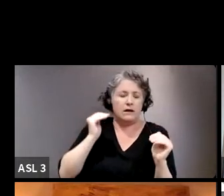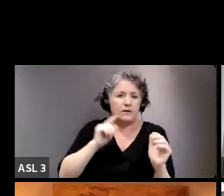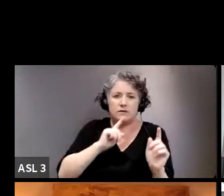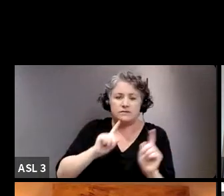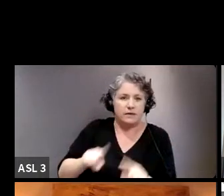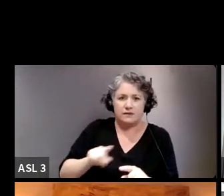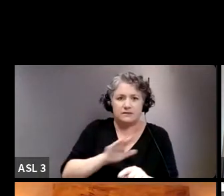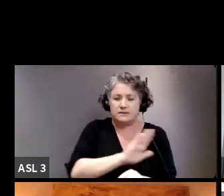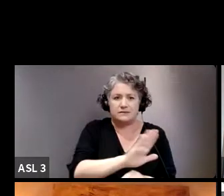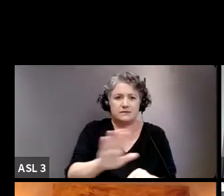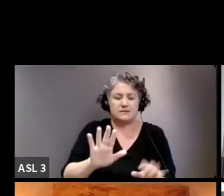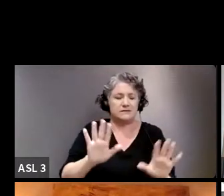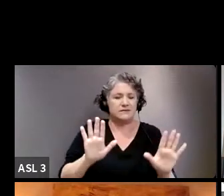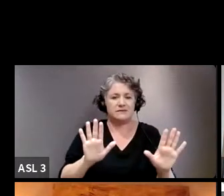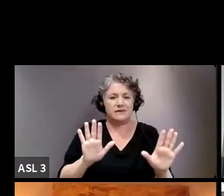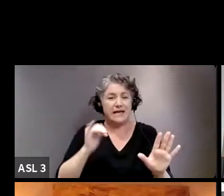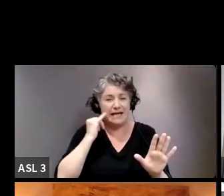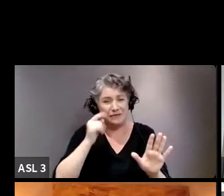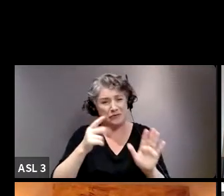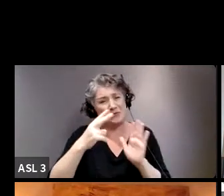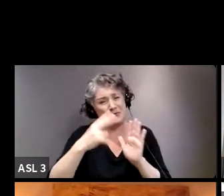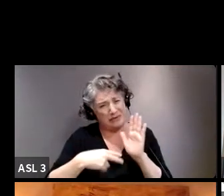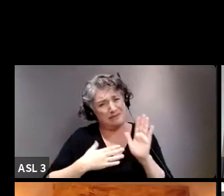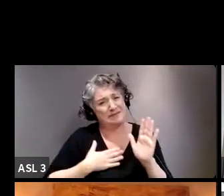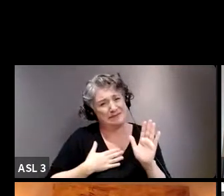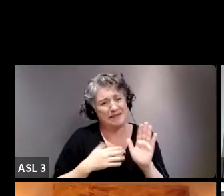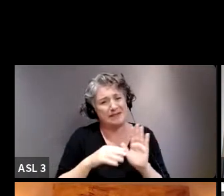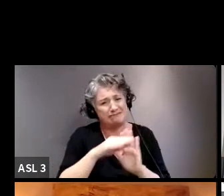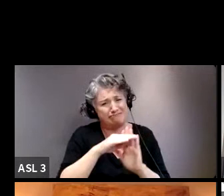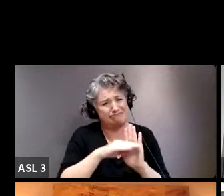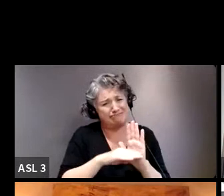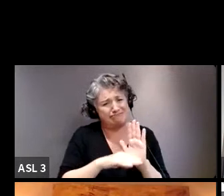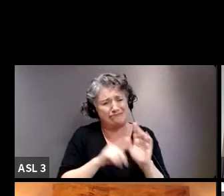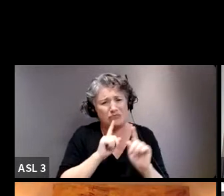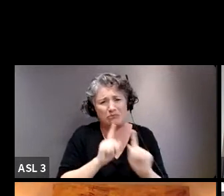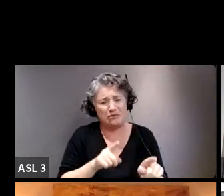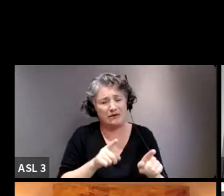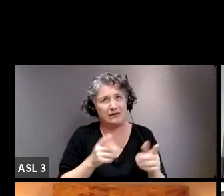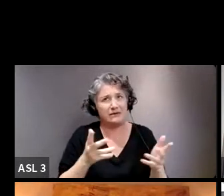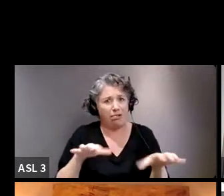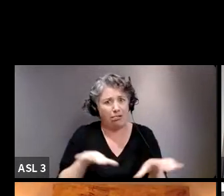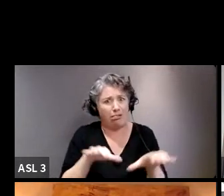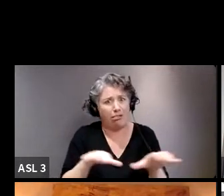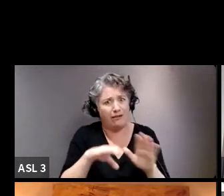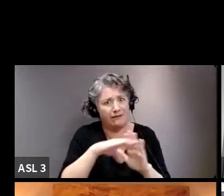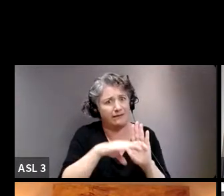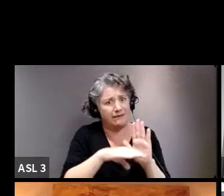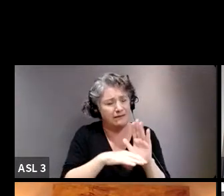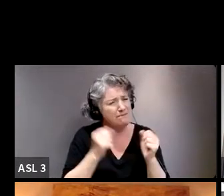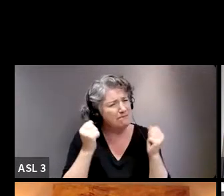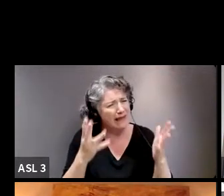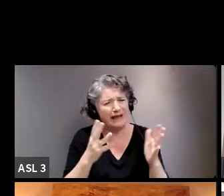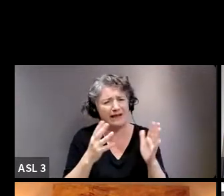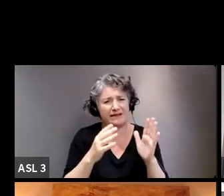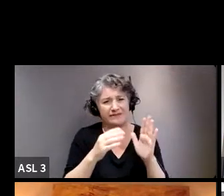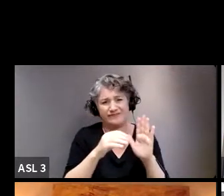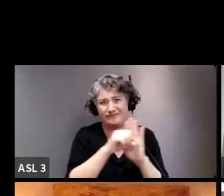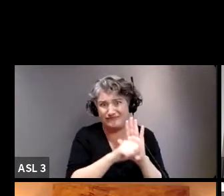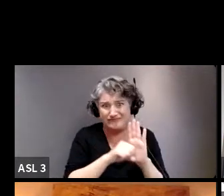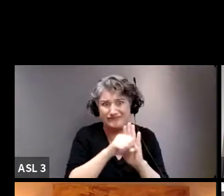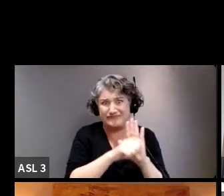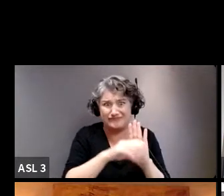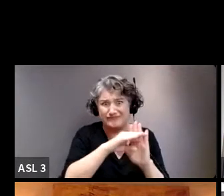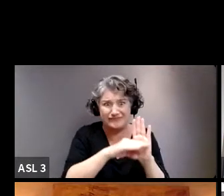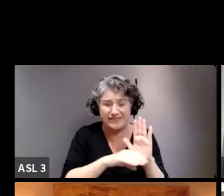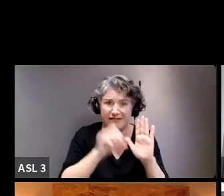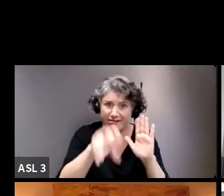i i feel like if you would read the report that we've worked on um and that i've mentioned many times it would it would